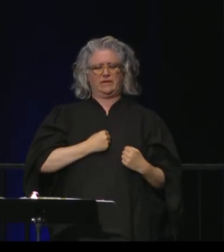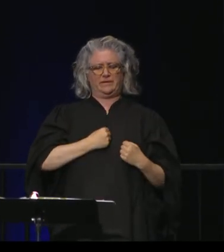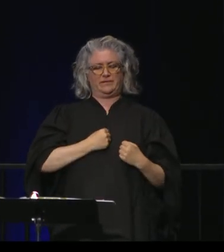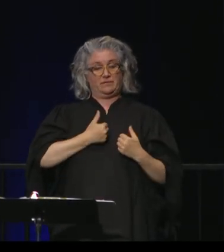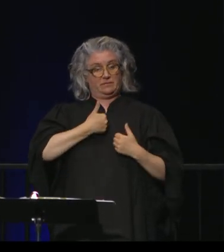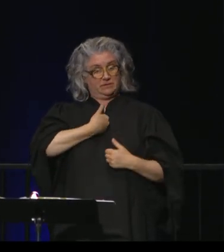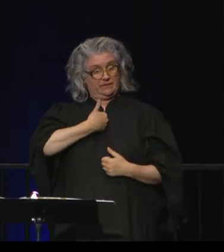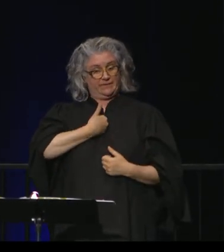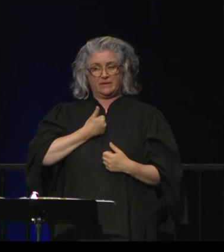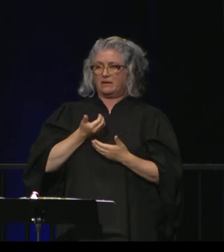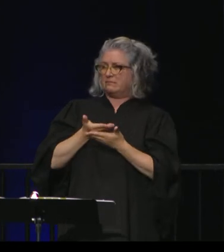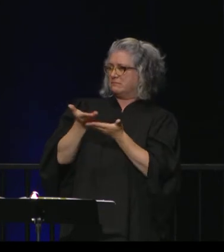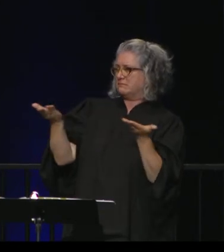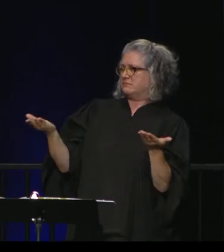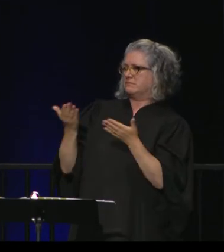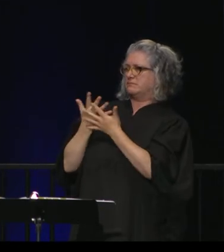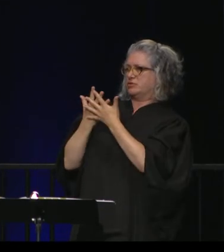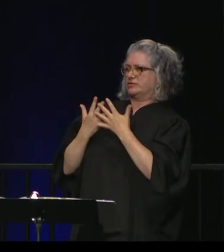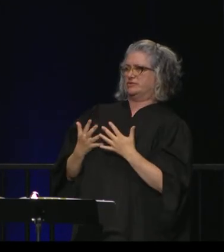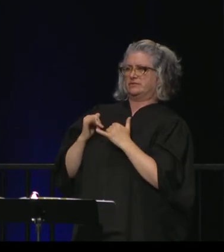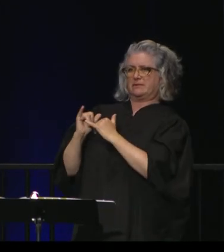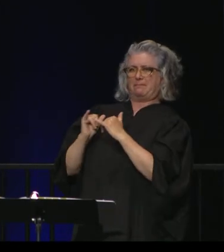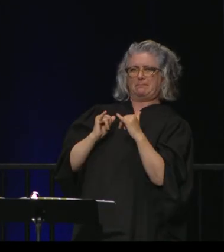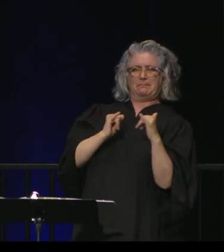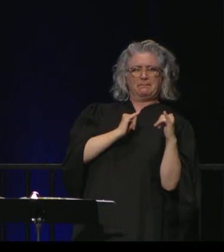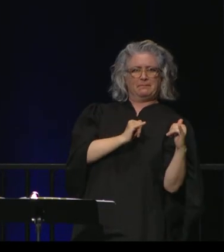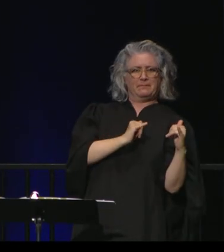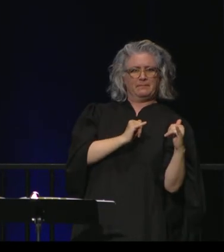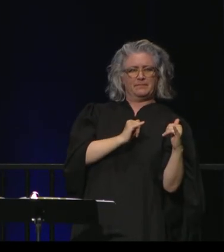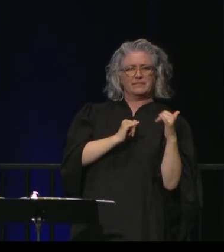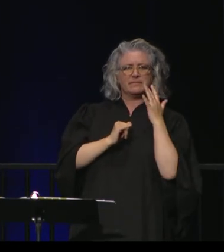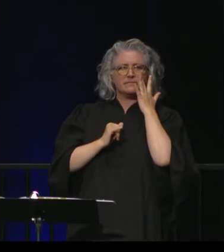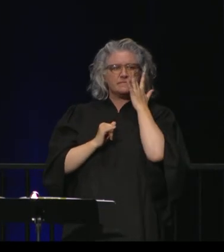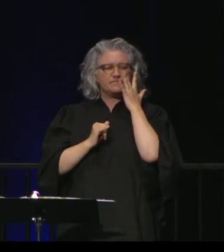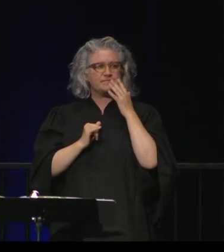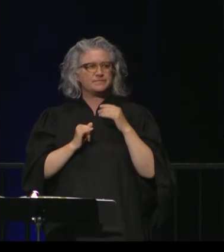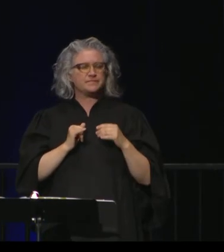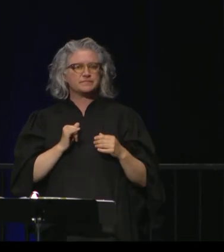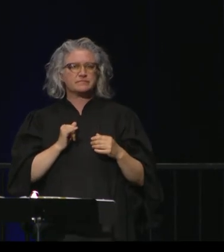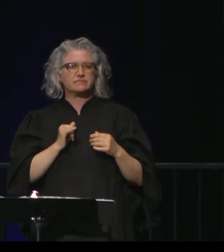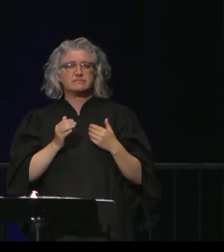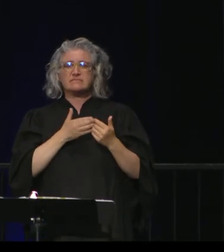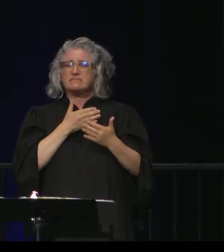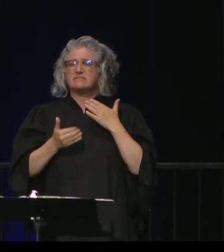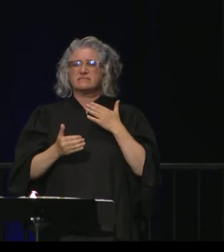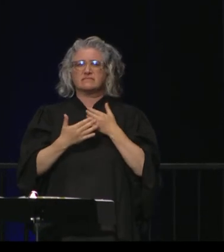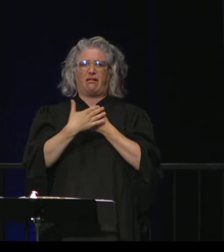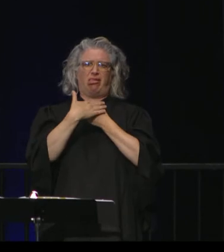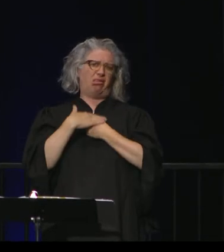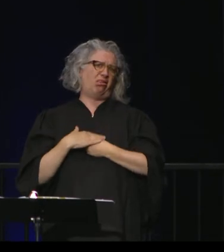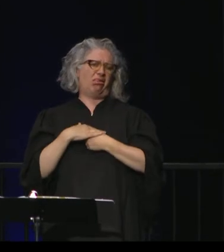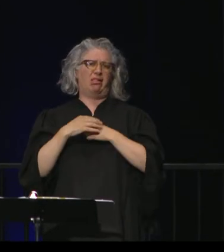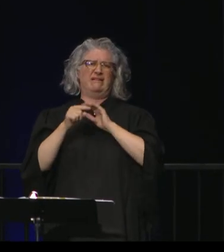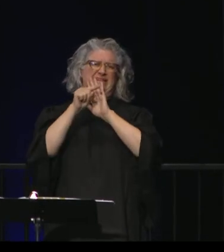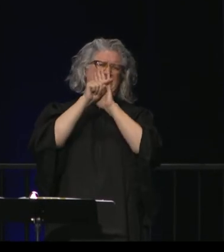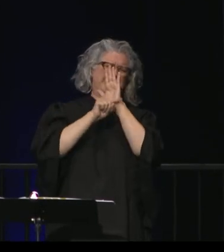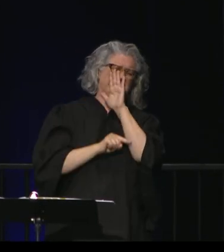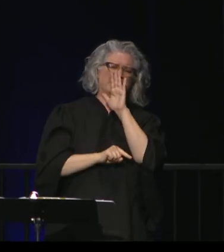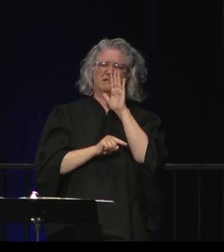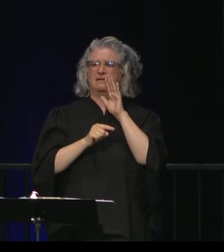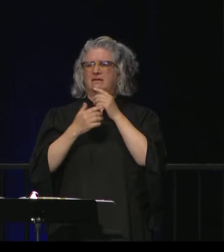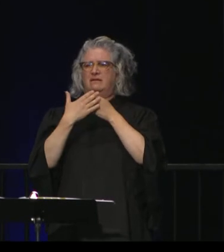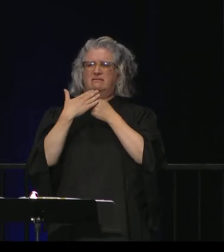his fellow prisoners. And indeed, in spite of all the odds, a sustained